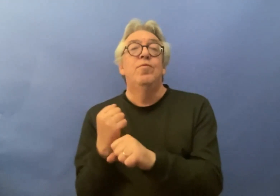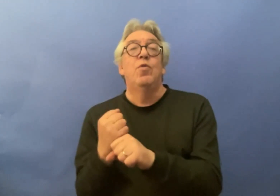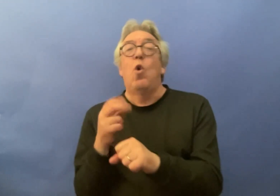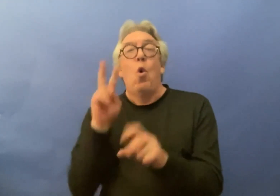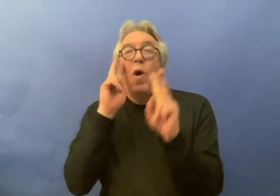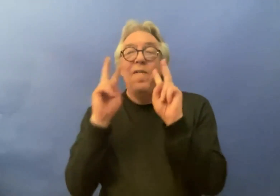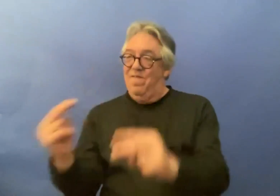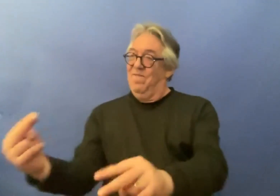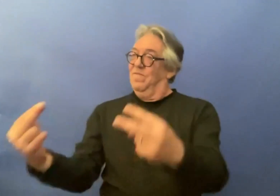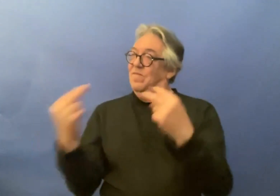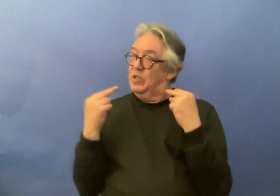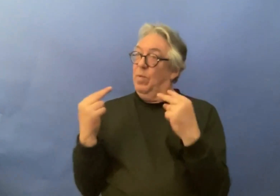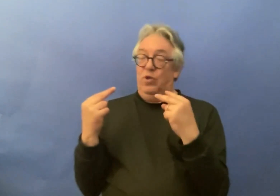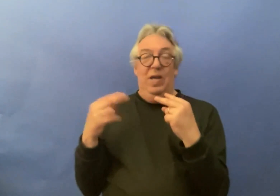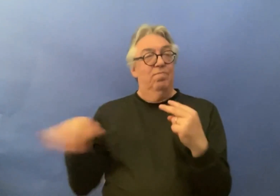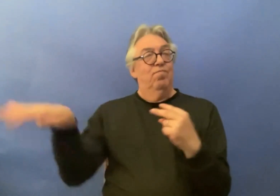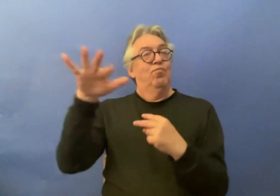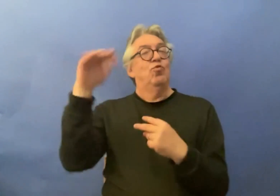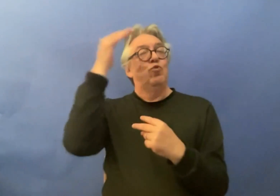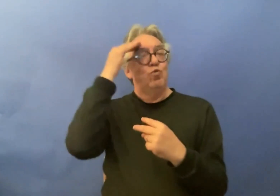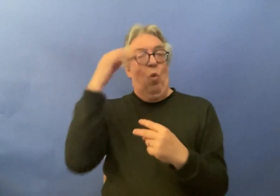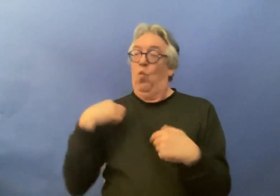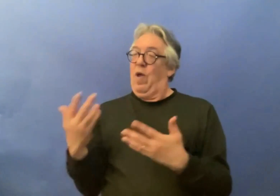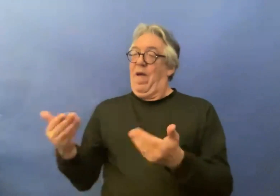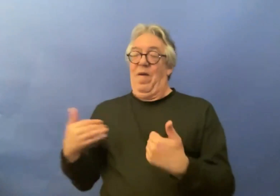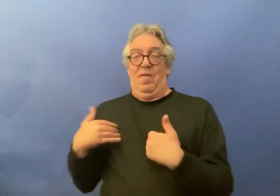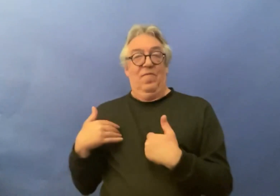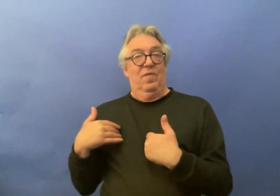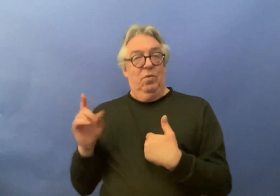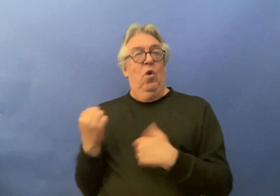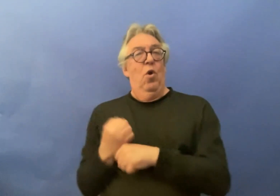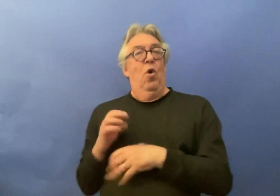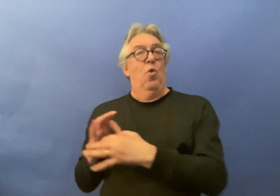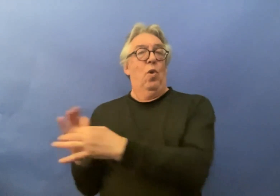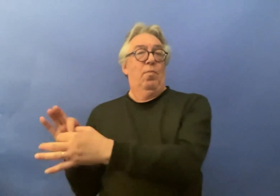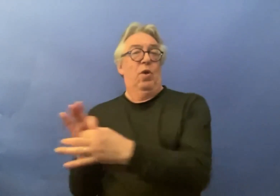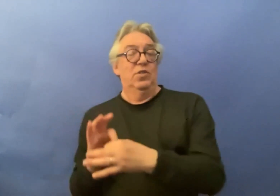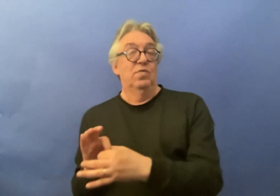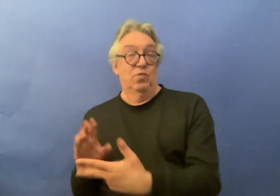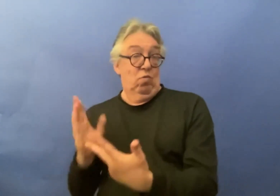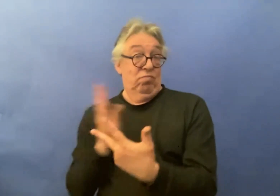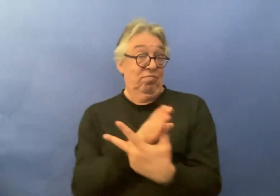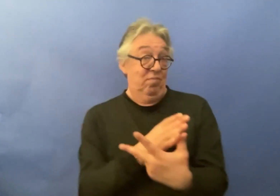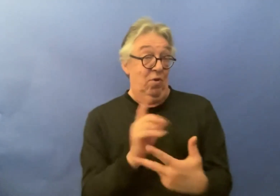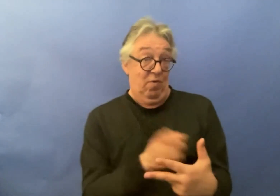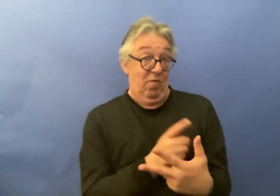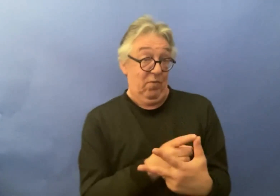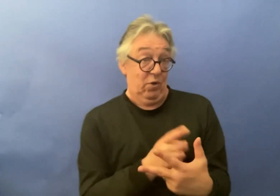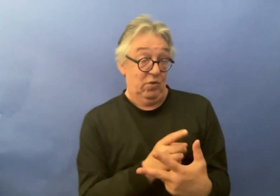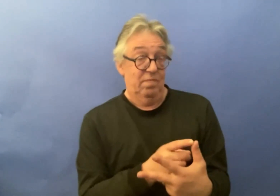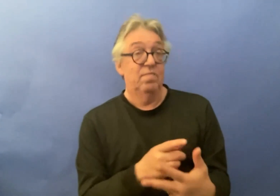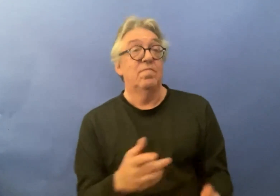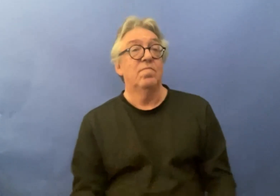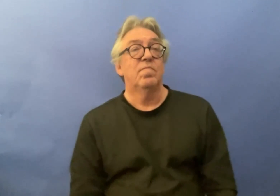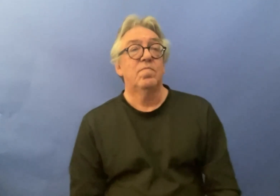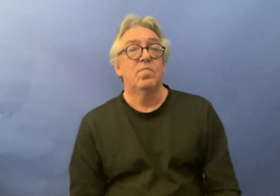So first, in the first area is about understanding where we are. I think